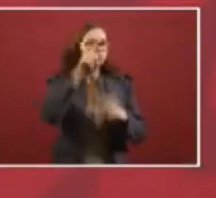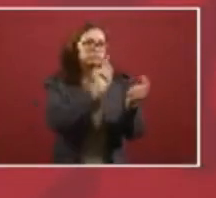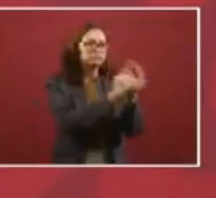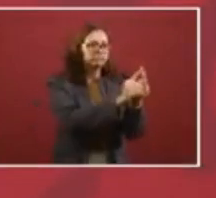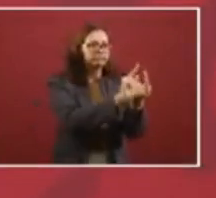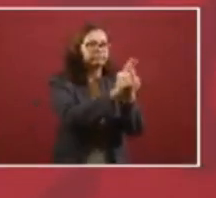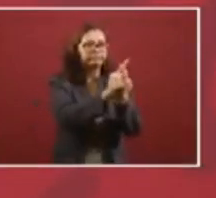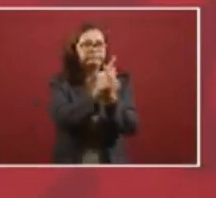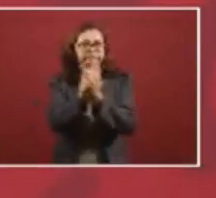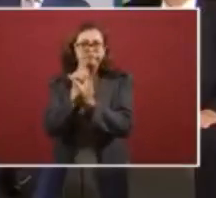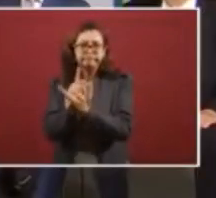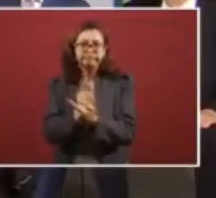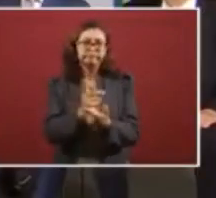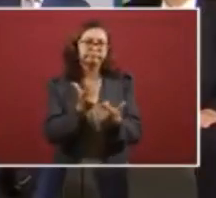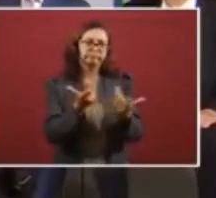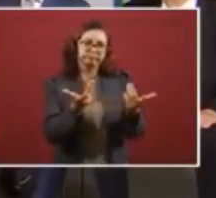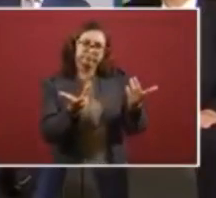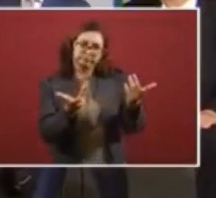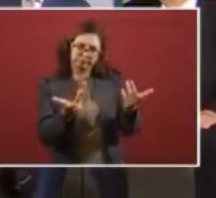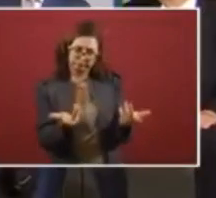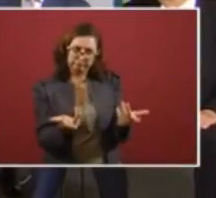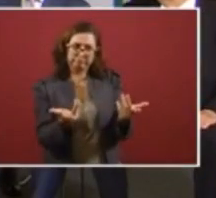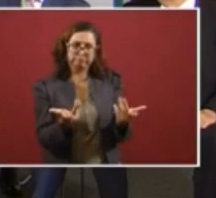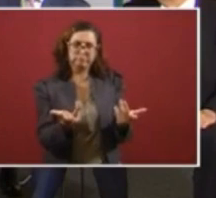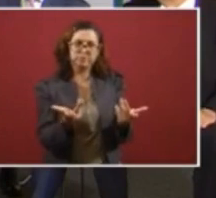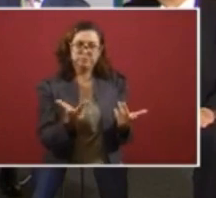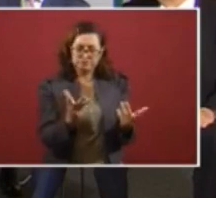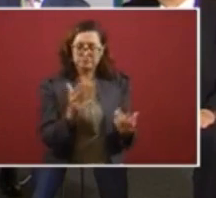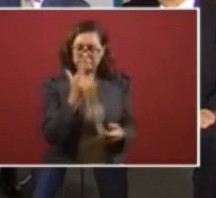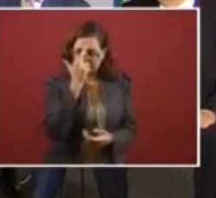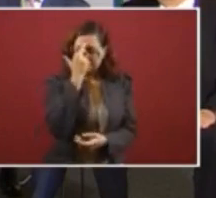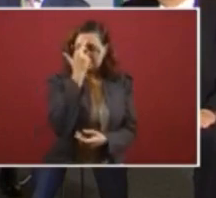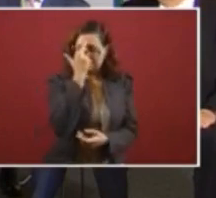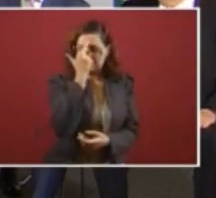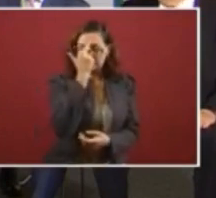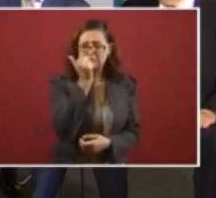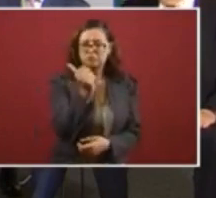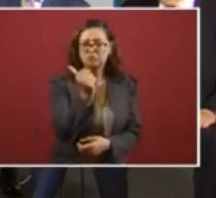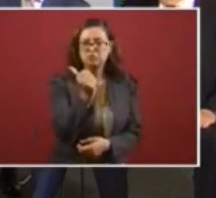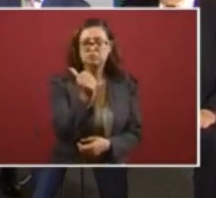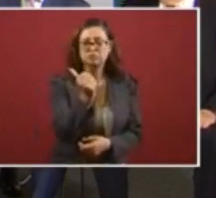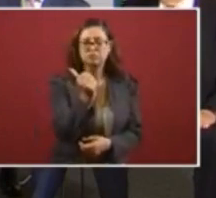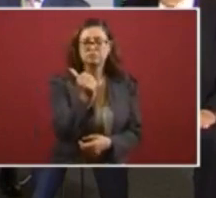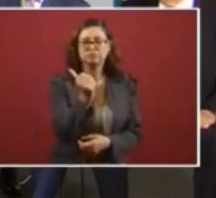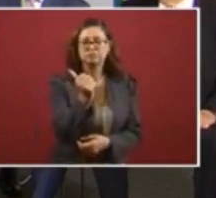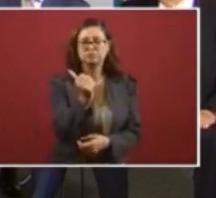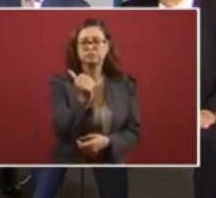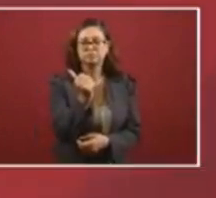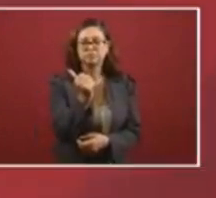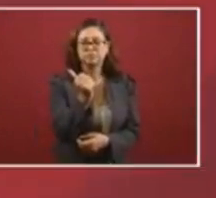went to the owners of the businesses so that we could set aside